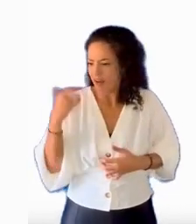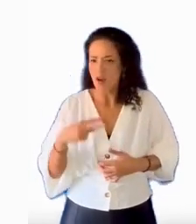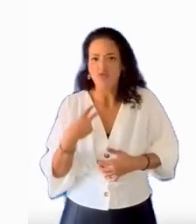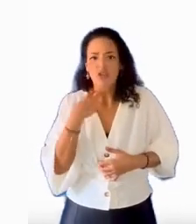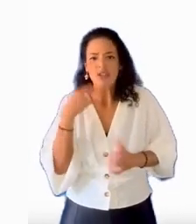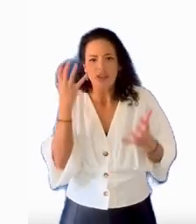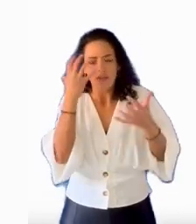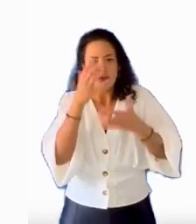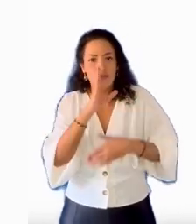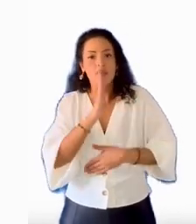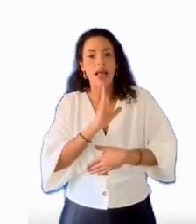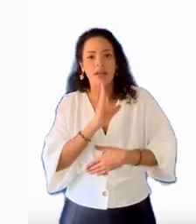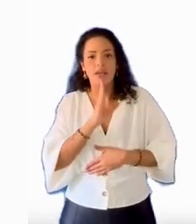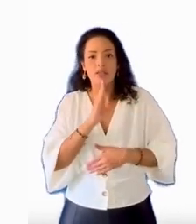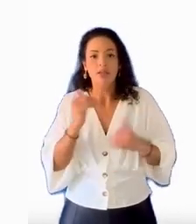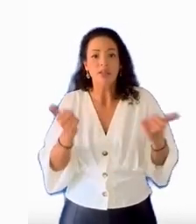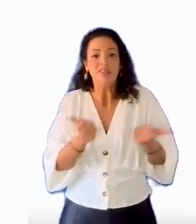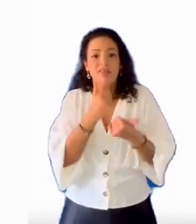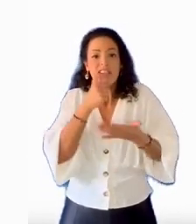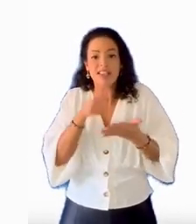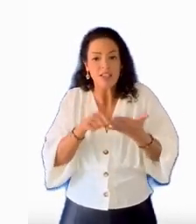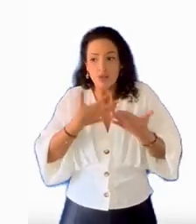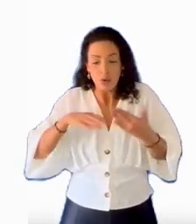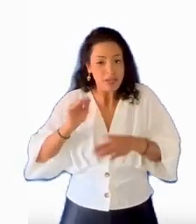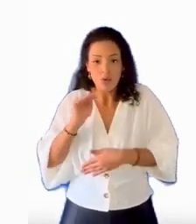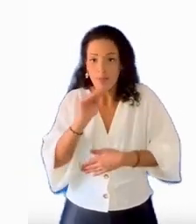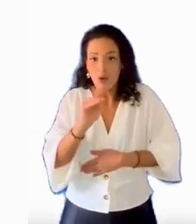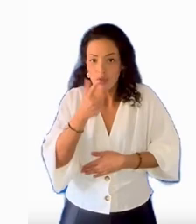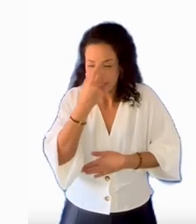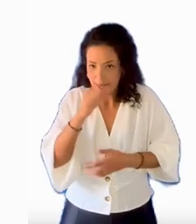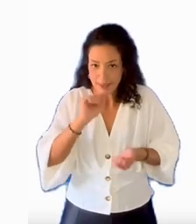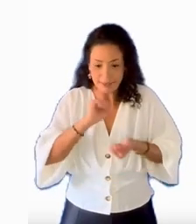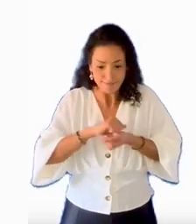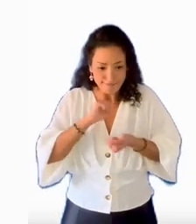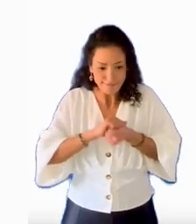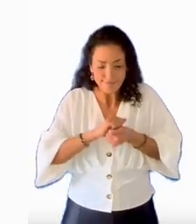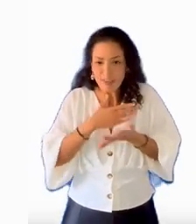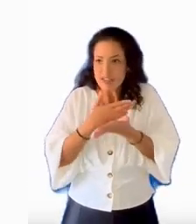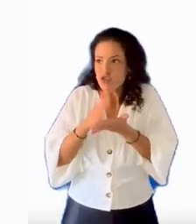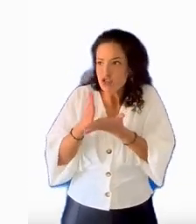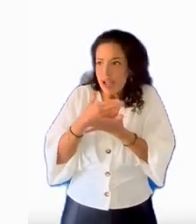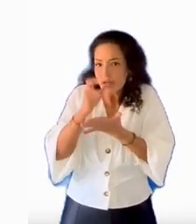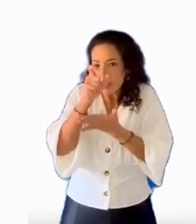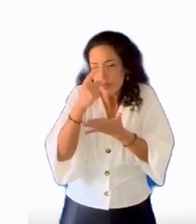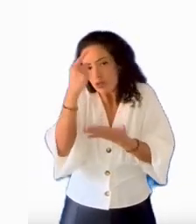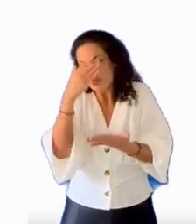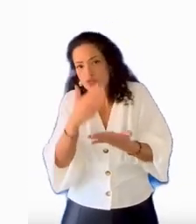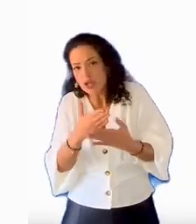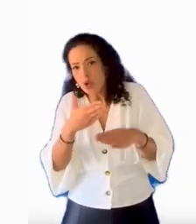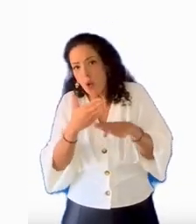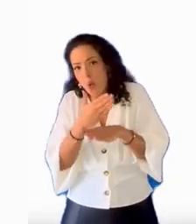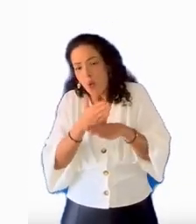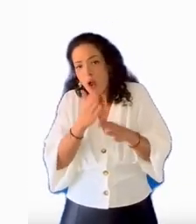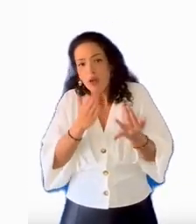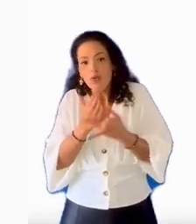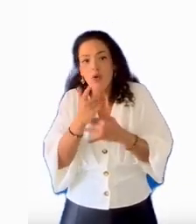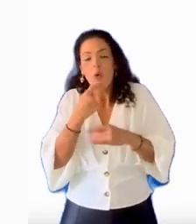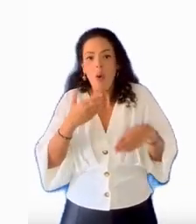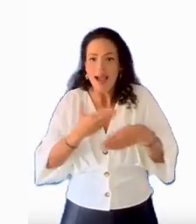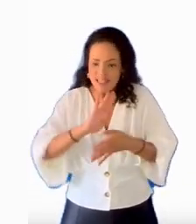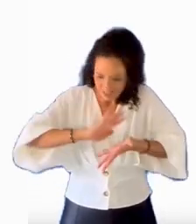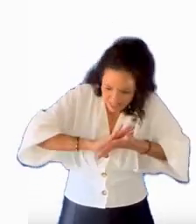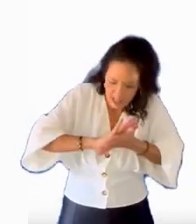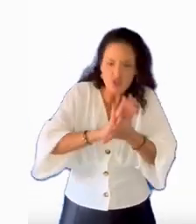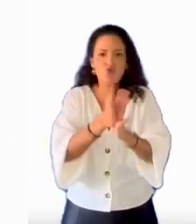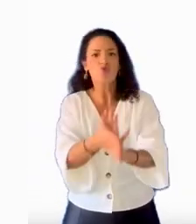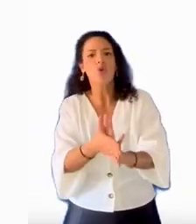sadness. Completed letters do not need to be sent, but can be kept, shared with someone trusted and worked through, or actively destroyed to symbolise